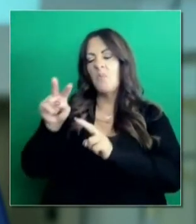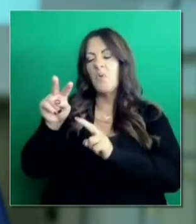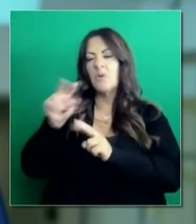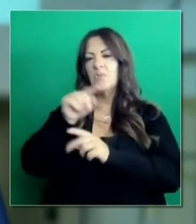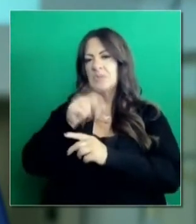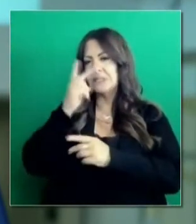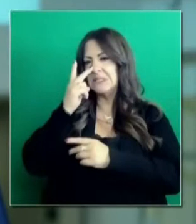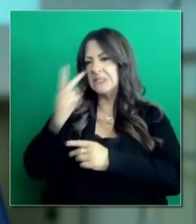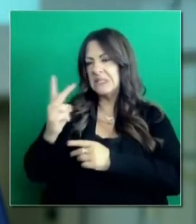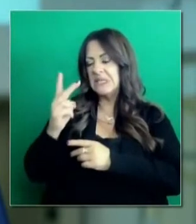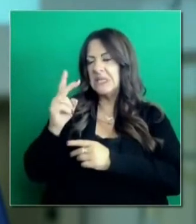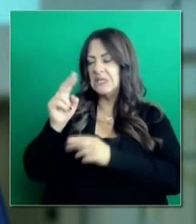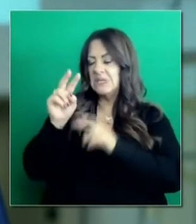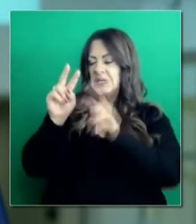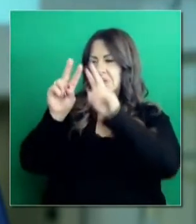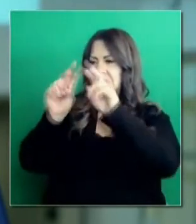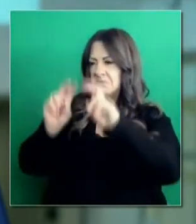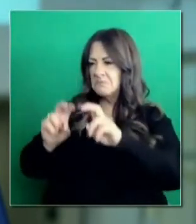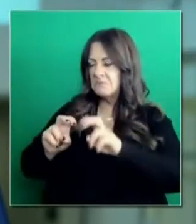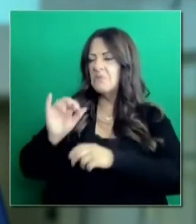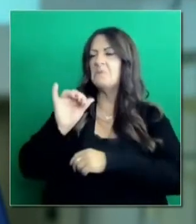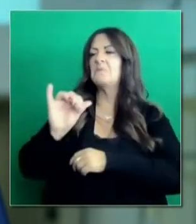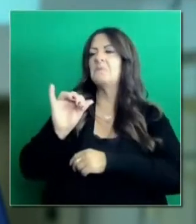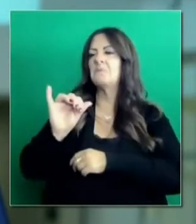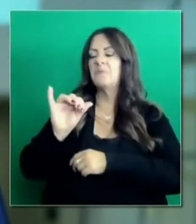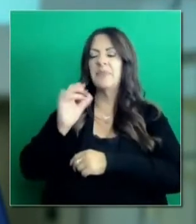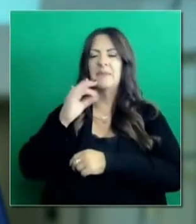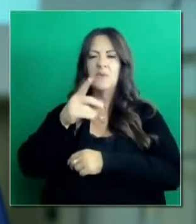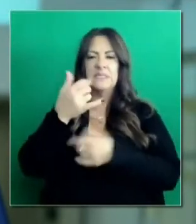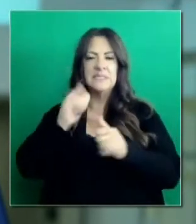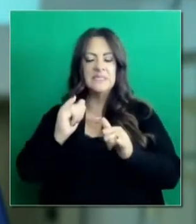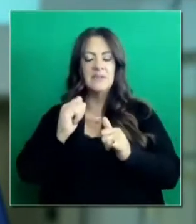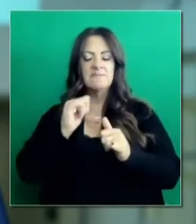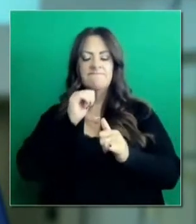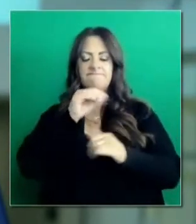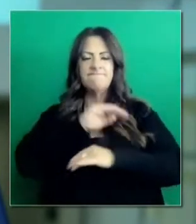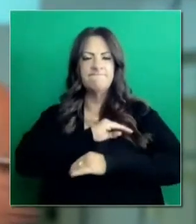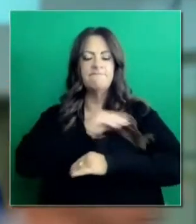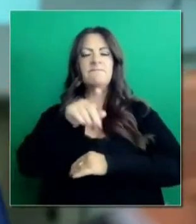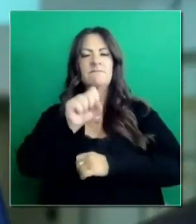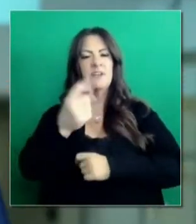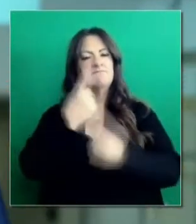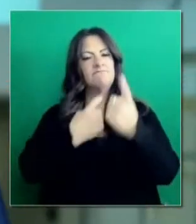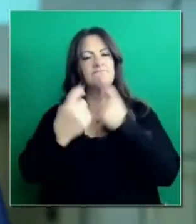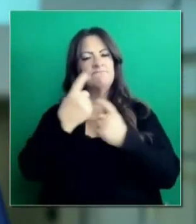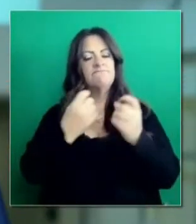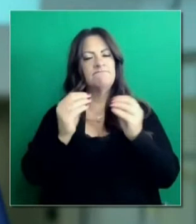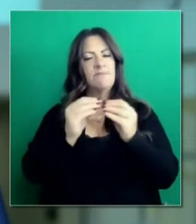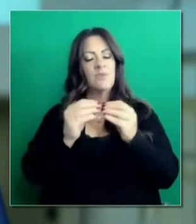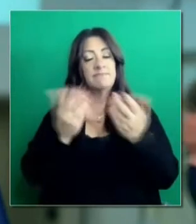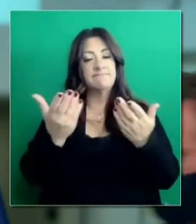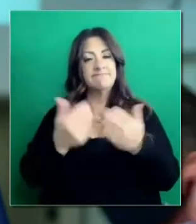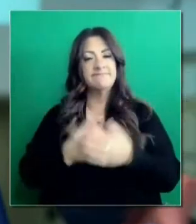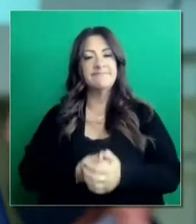additional questions, we're happy to field those today and into the future. Thank you.